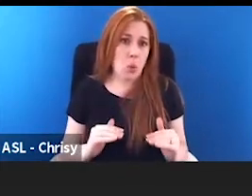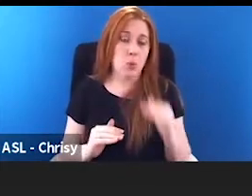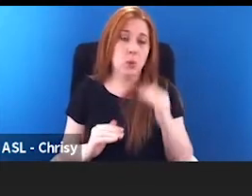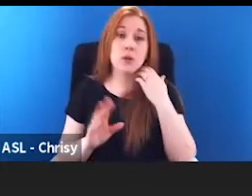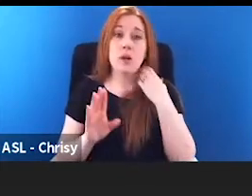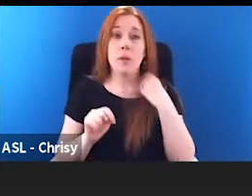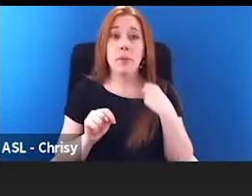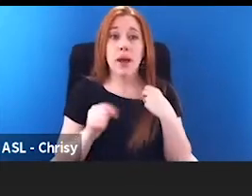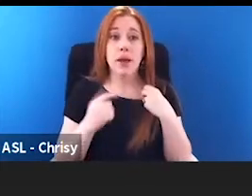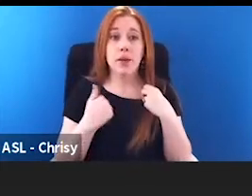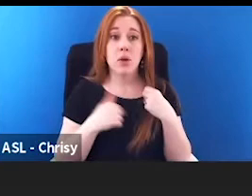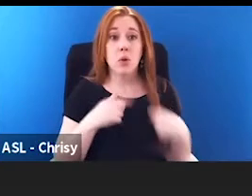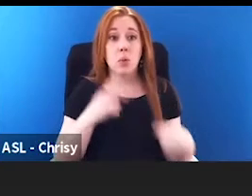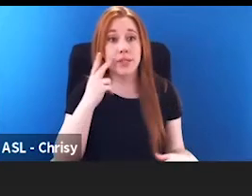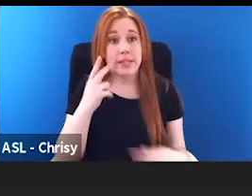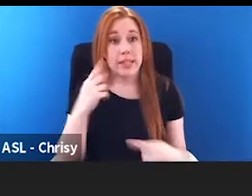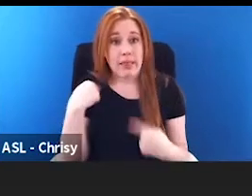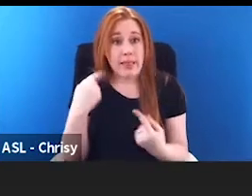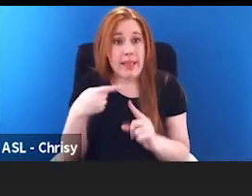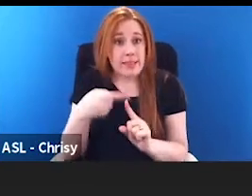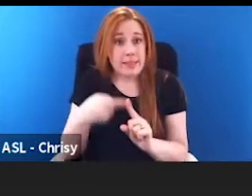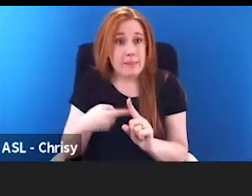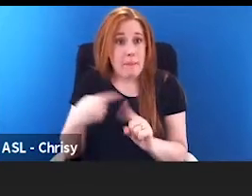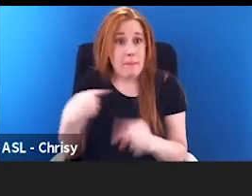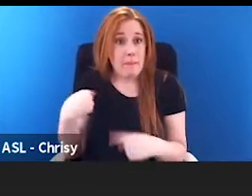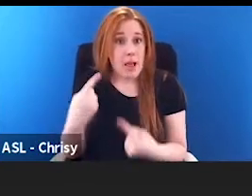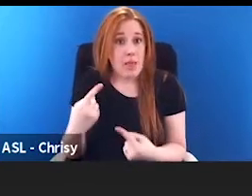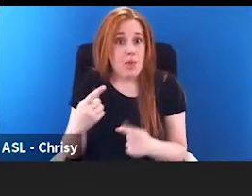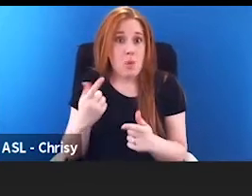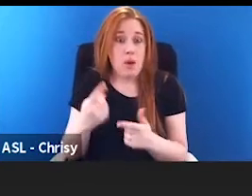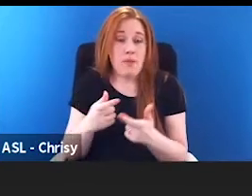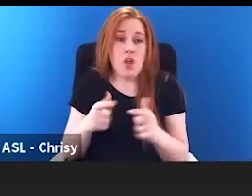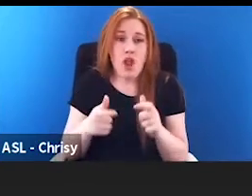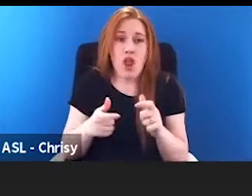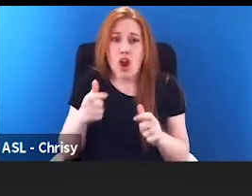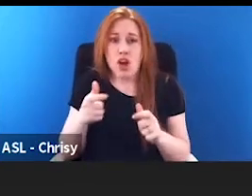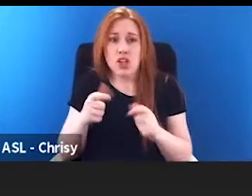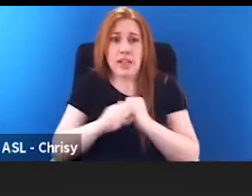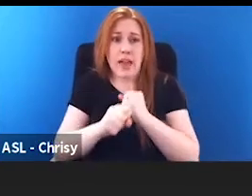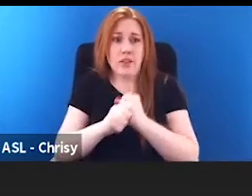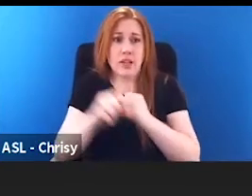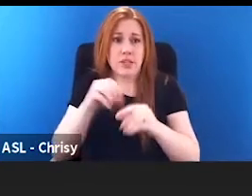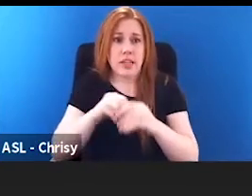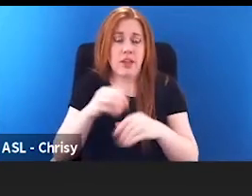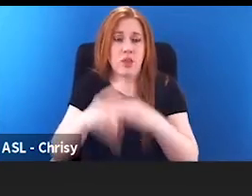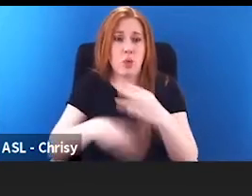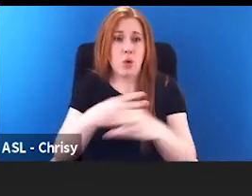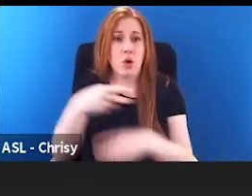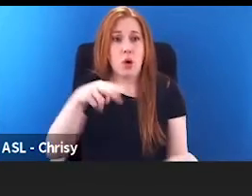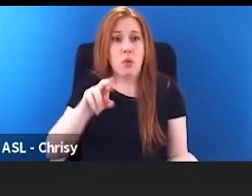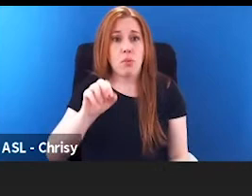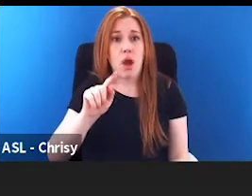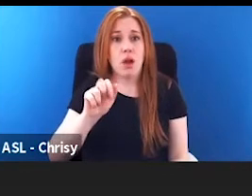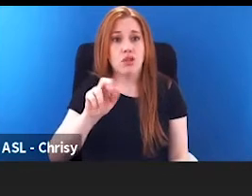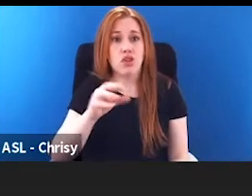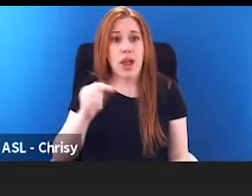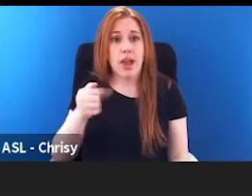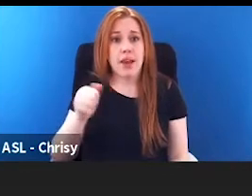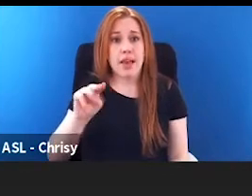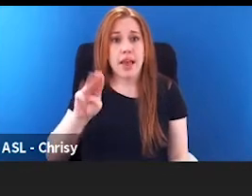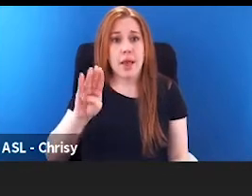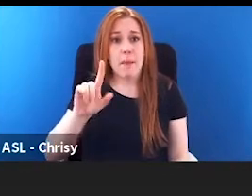as of within the last month, and then one of the largest advertisers in the world, Procter Gamble, just released a piece on their